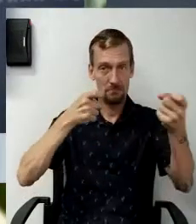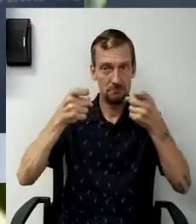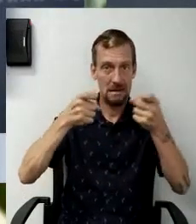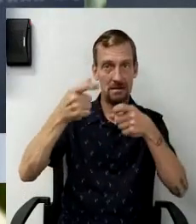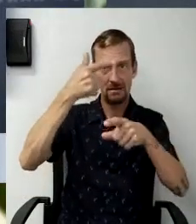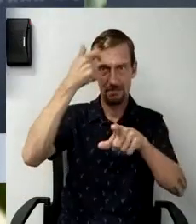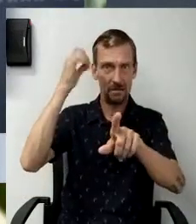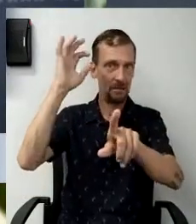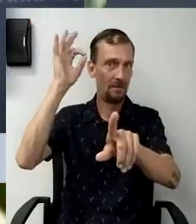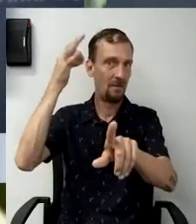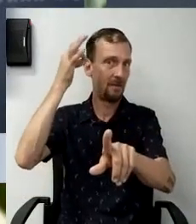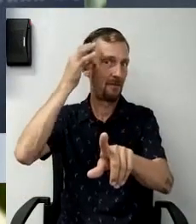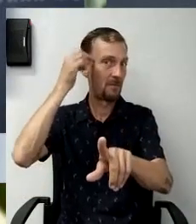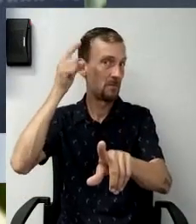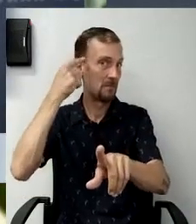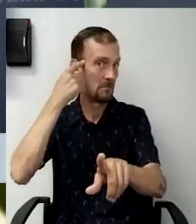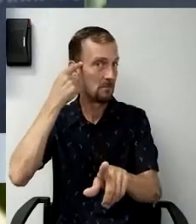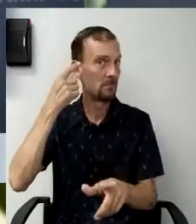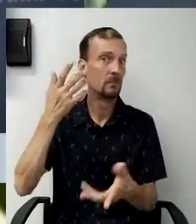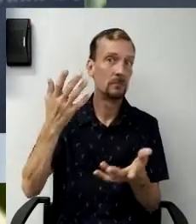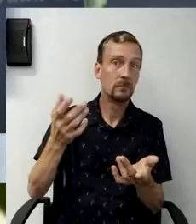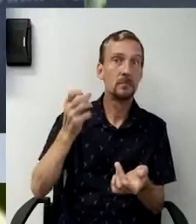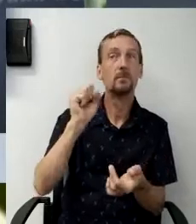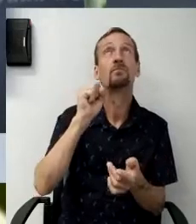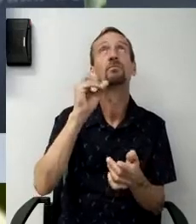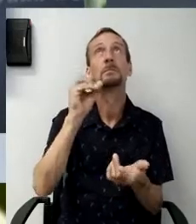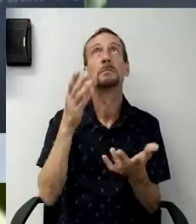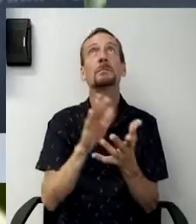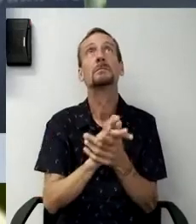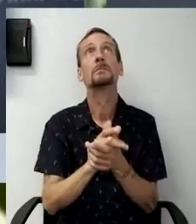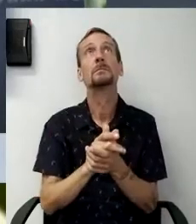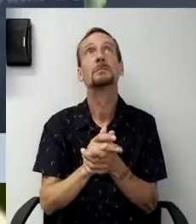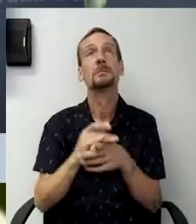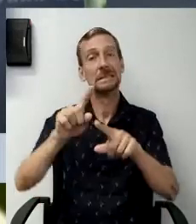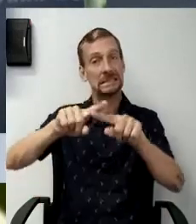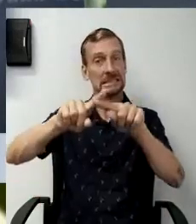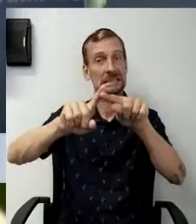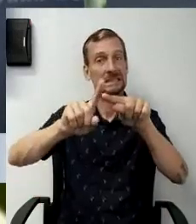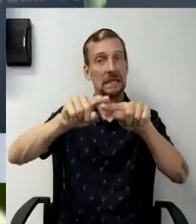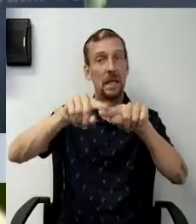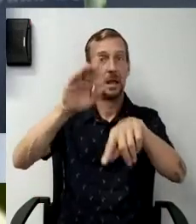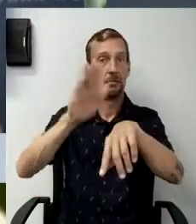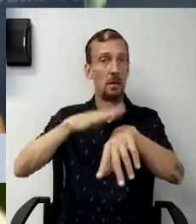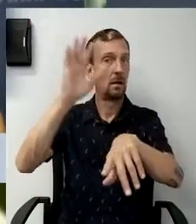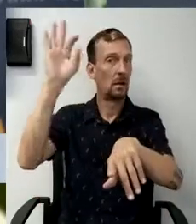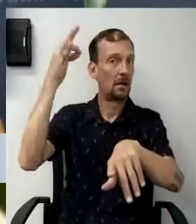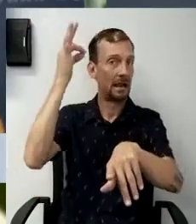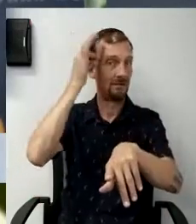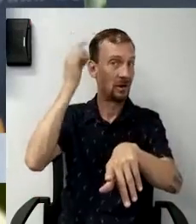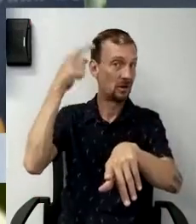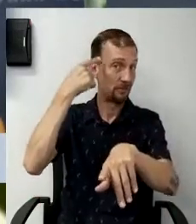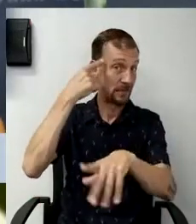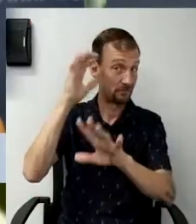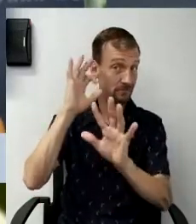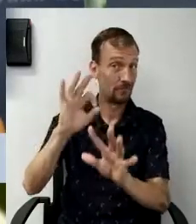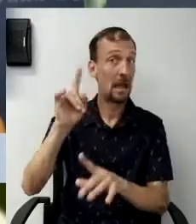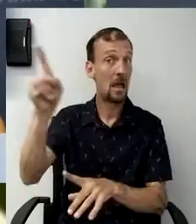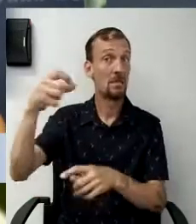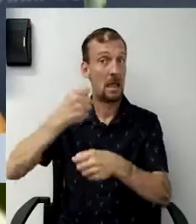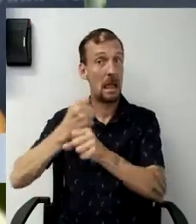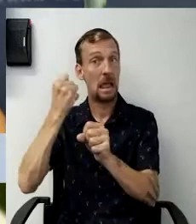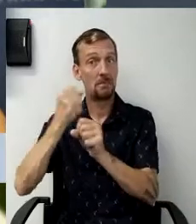federal government. So the allocations are determined by the federal government, and they make